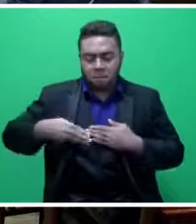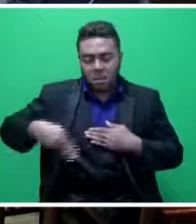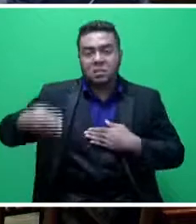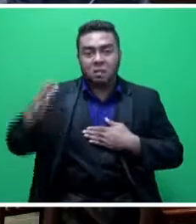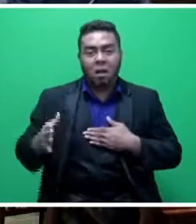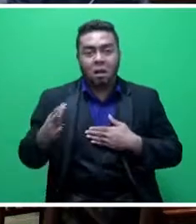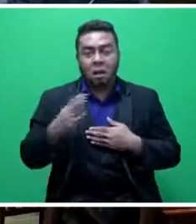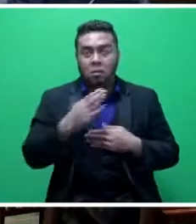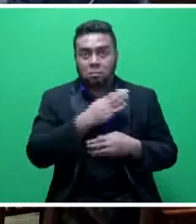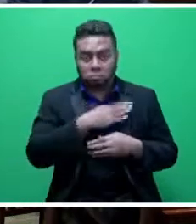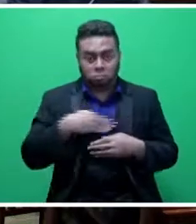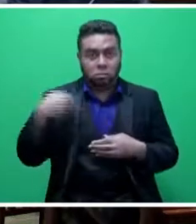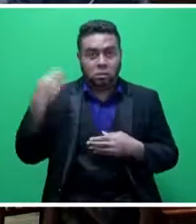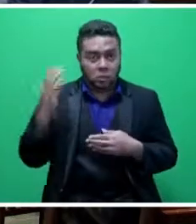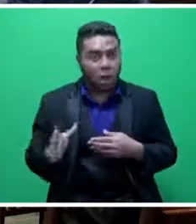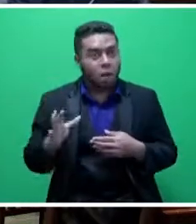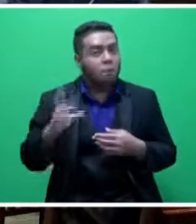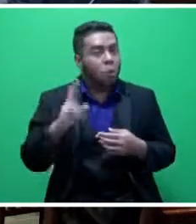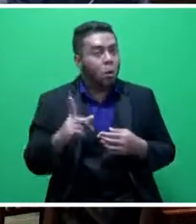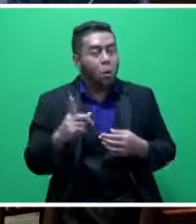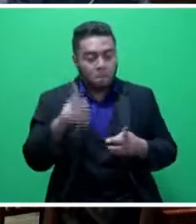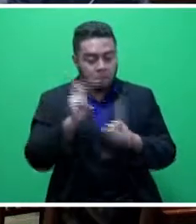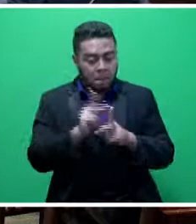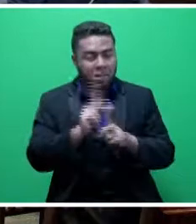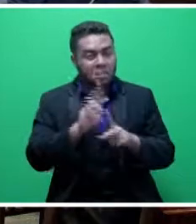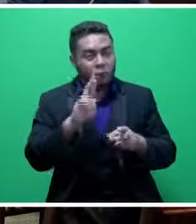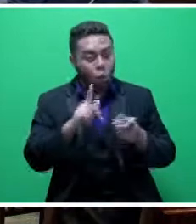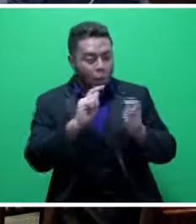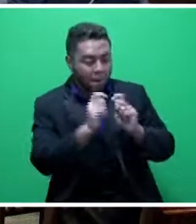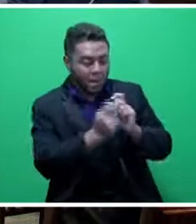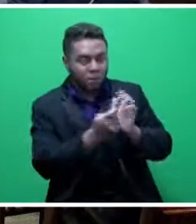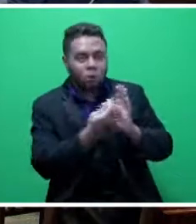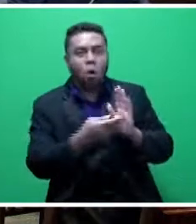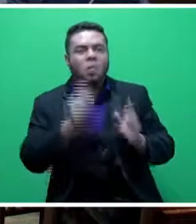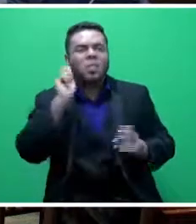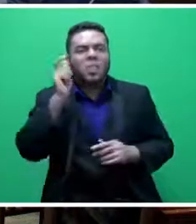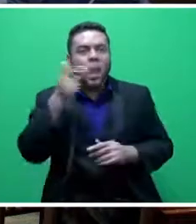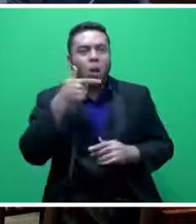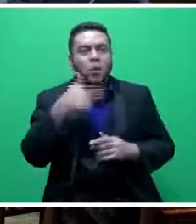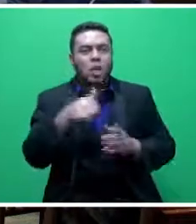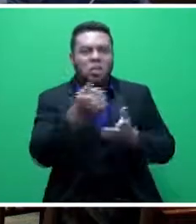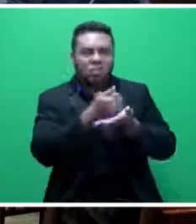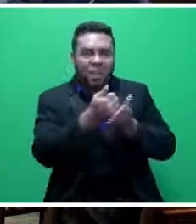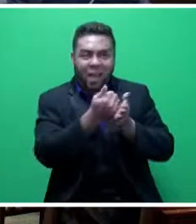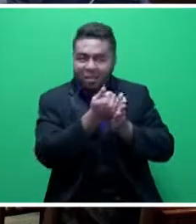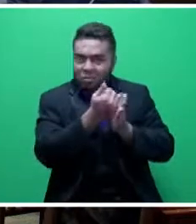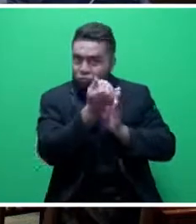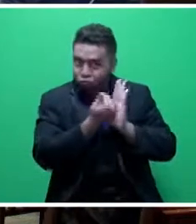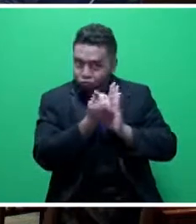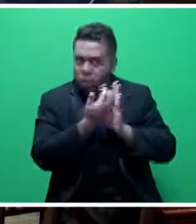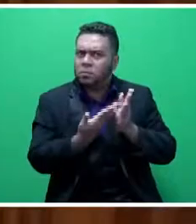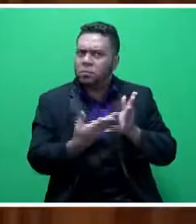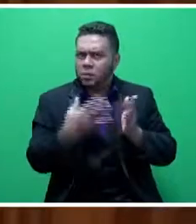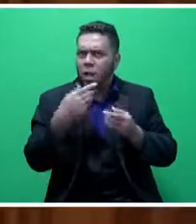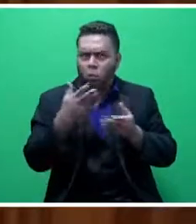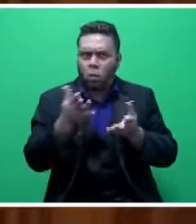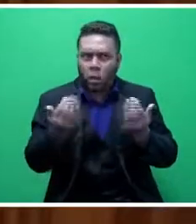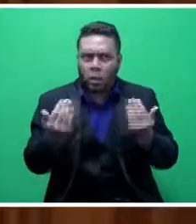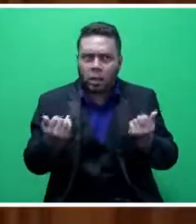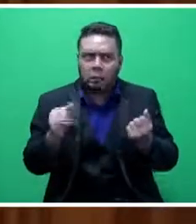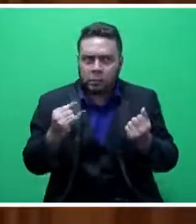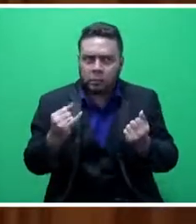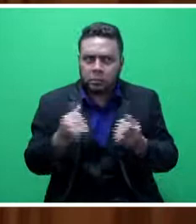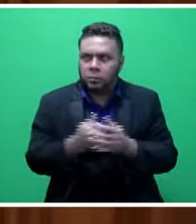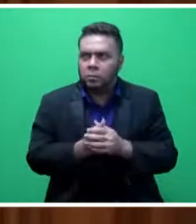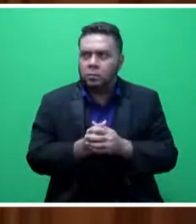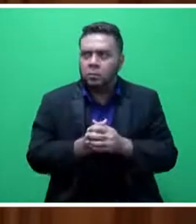the purpose for this amendment to the Telecommunications Act, and we welcome it.